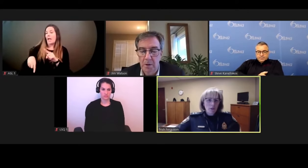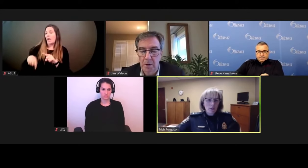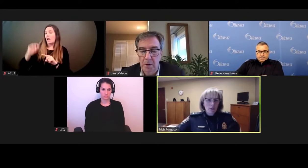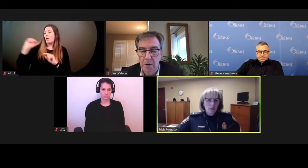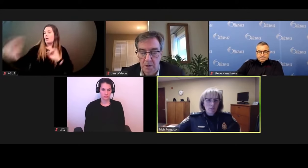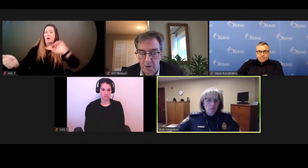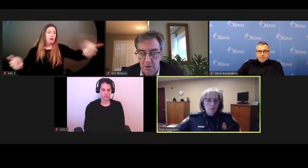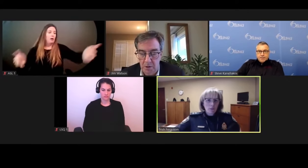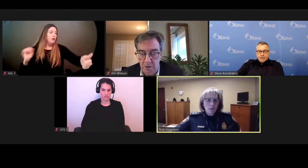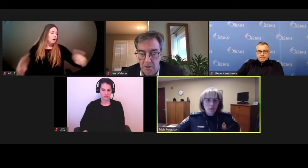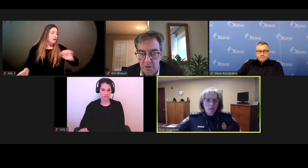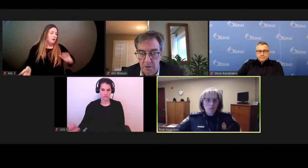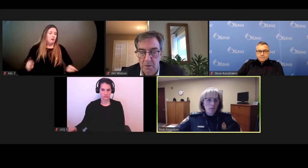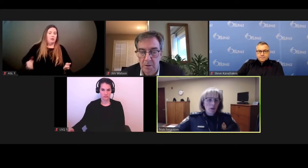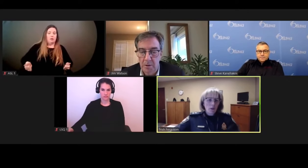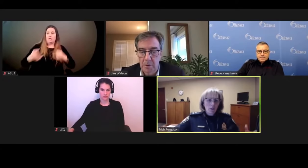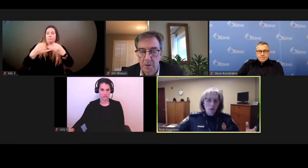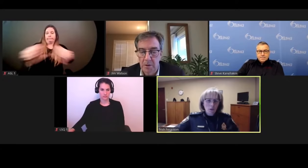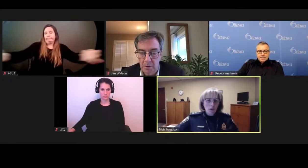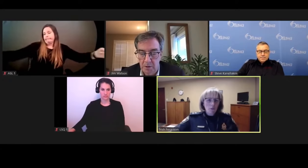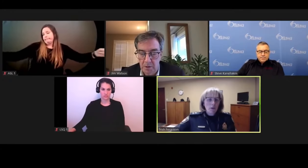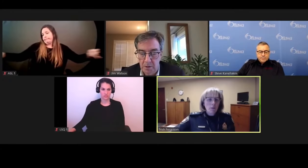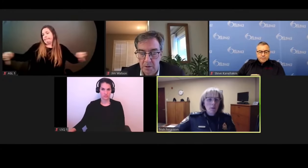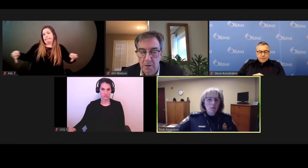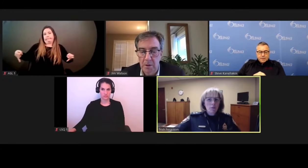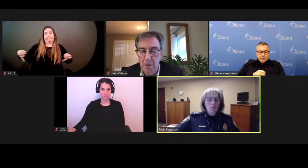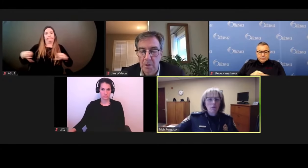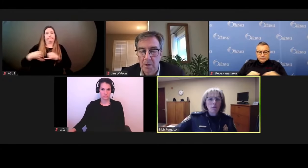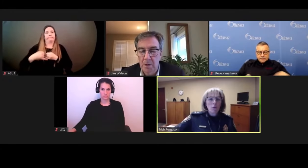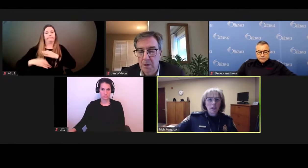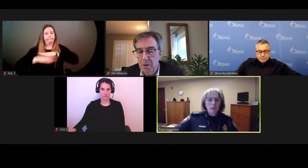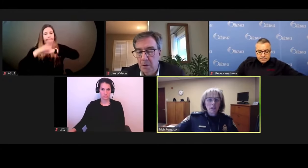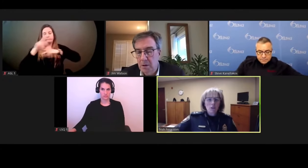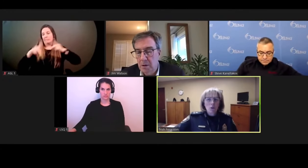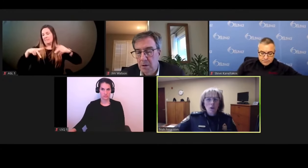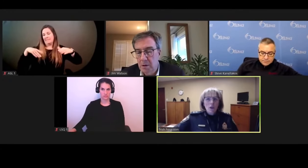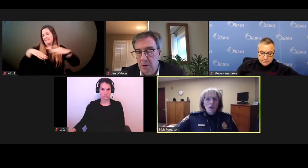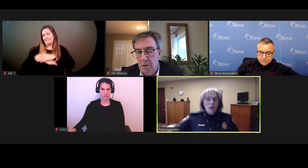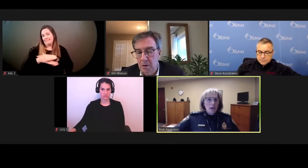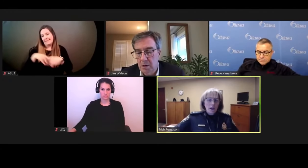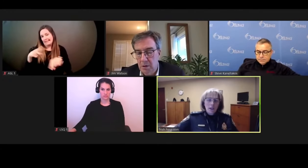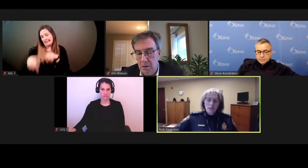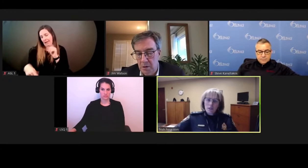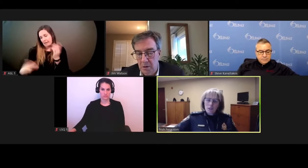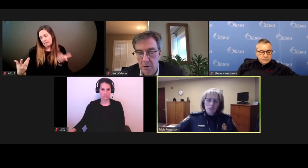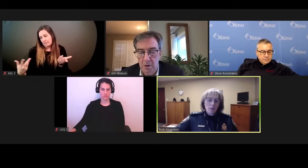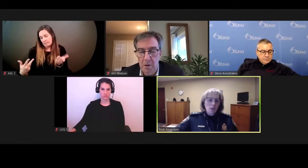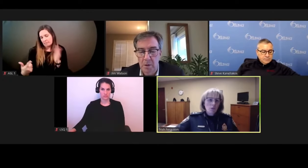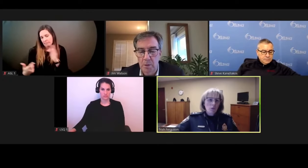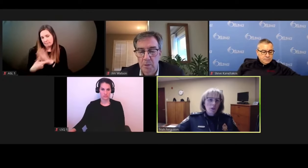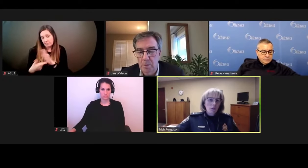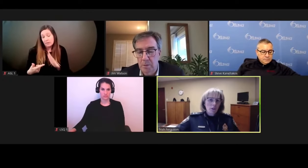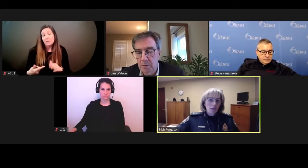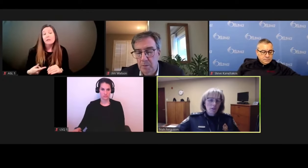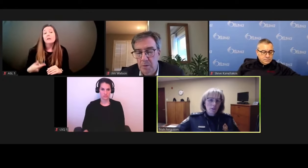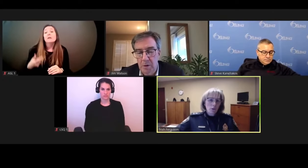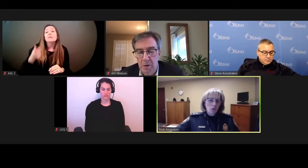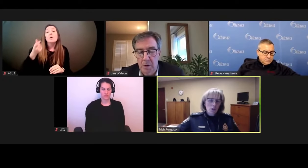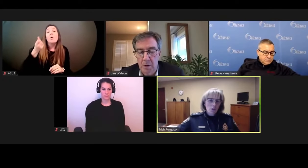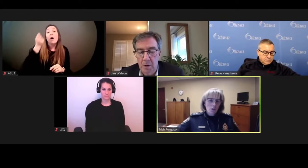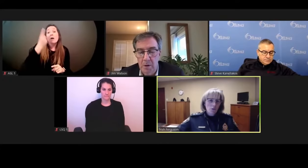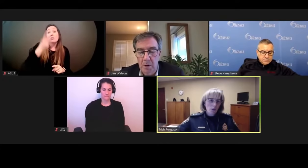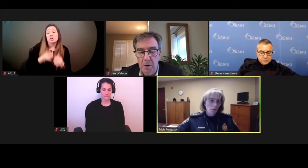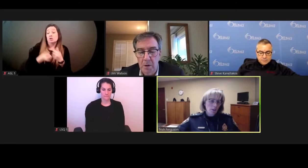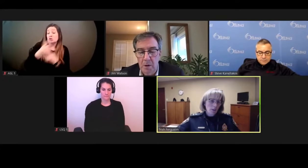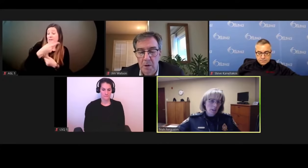around all of Ottawa and prevent people from rolling in. So the chief mentioned we are doing a lot of